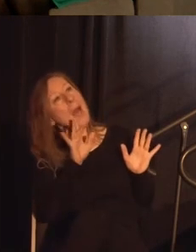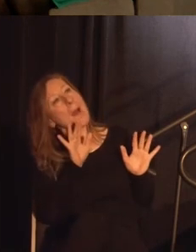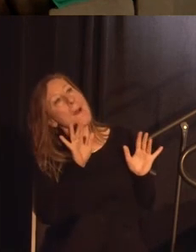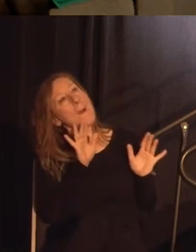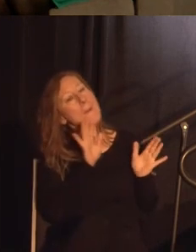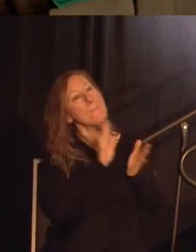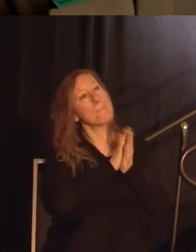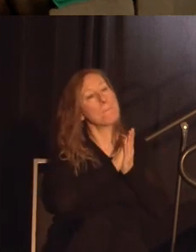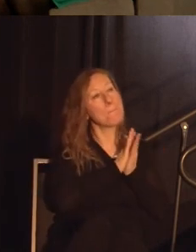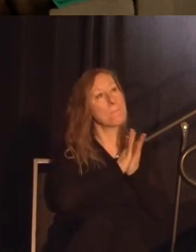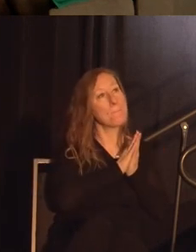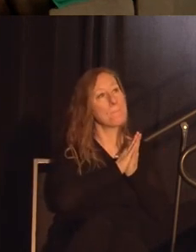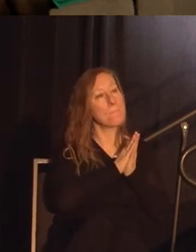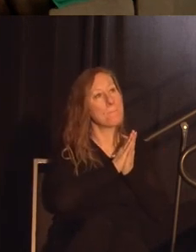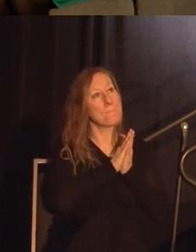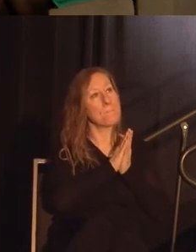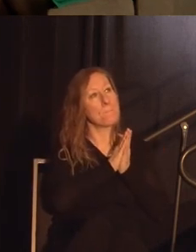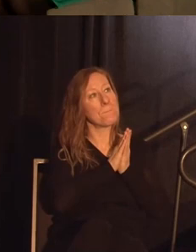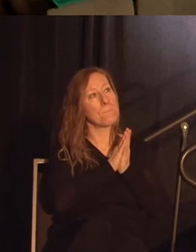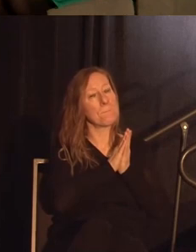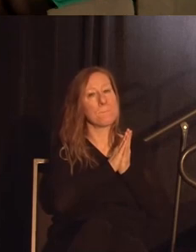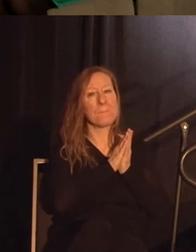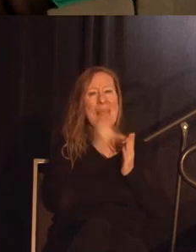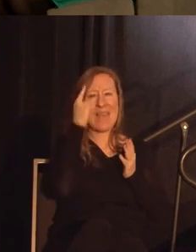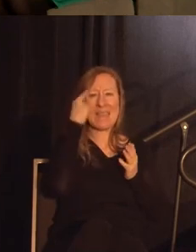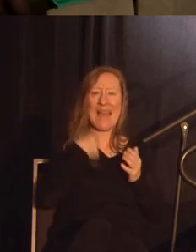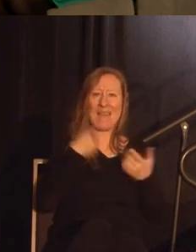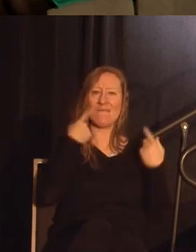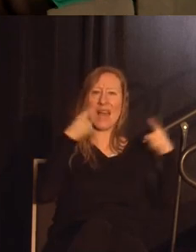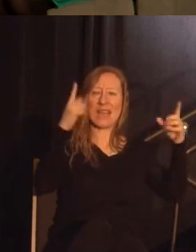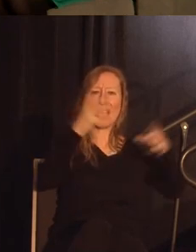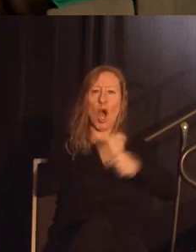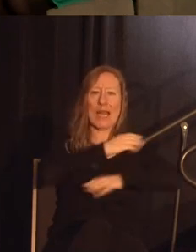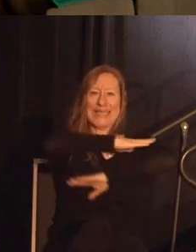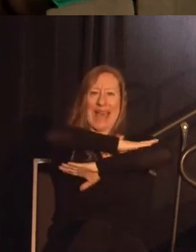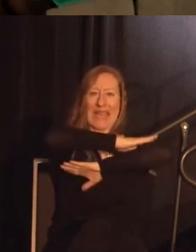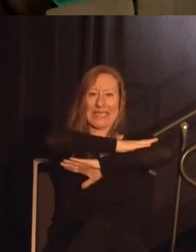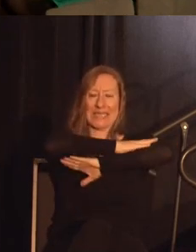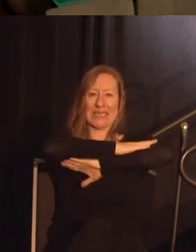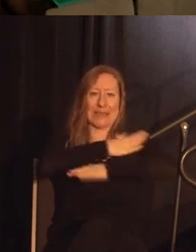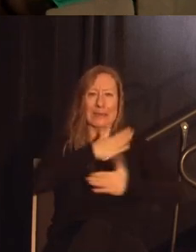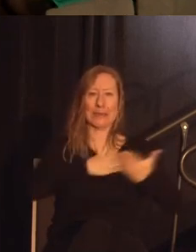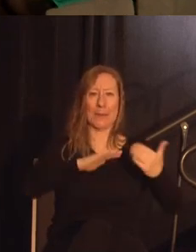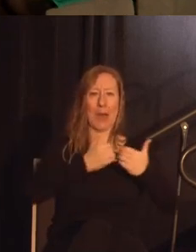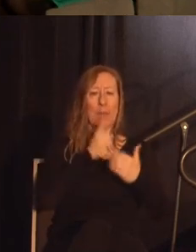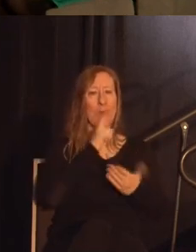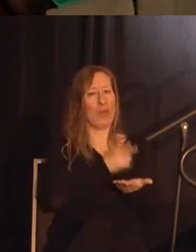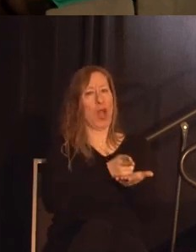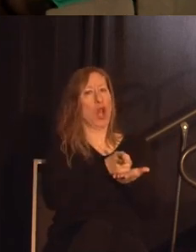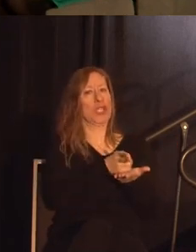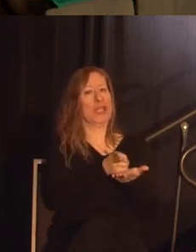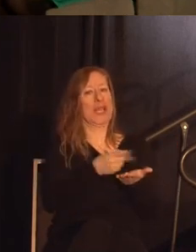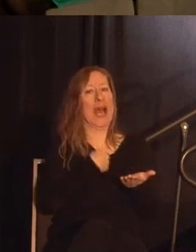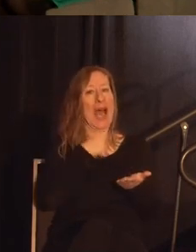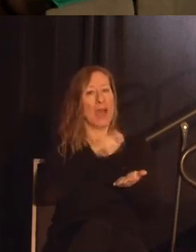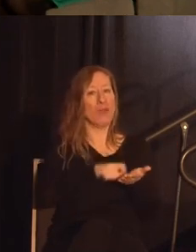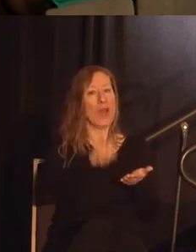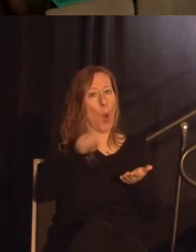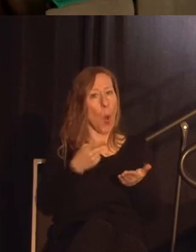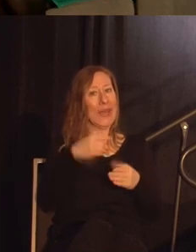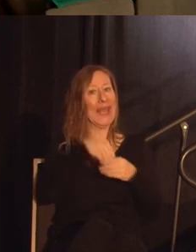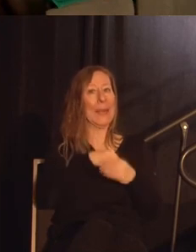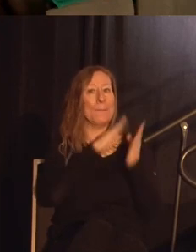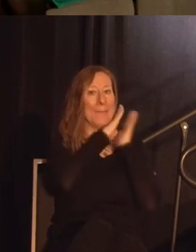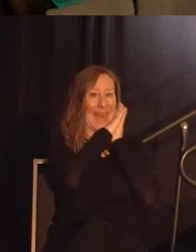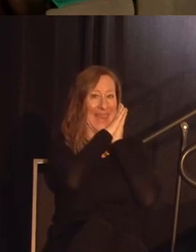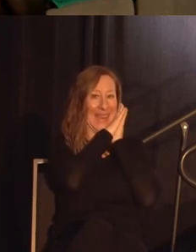I think I did finally get a desk somehow, but I'll be honest, I write only in bed.